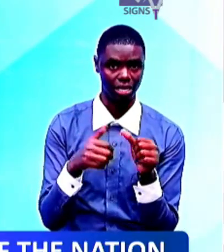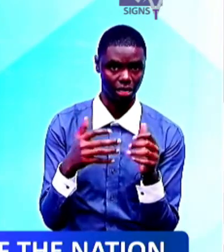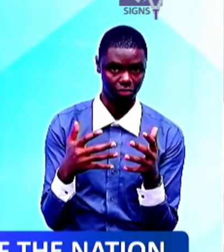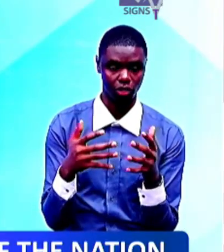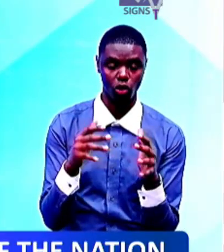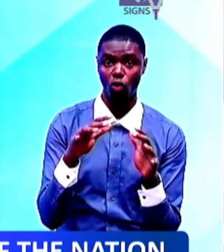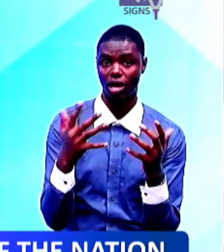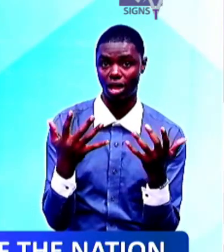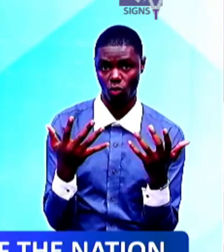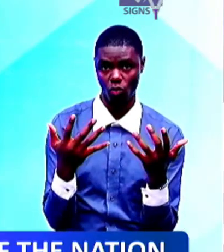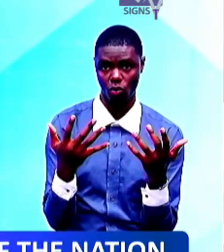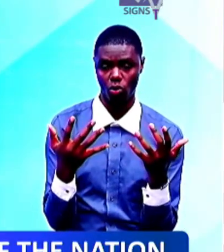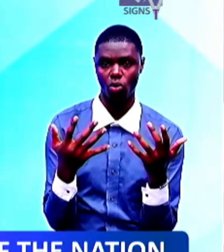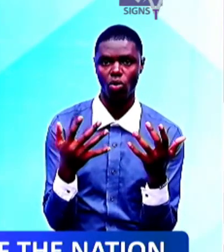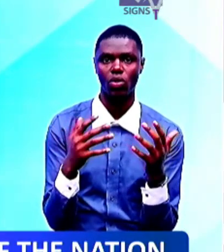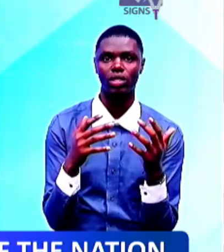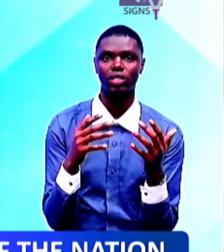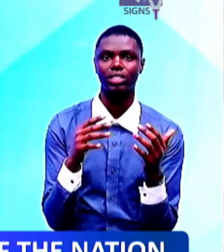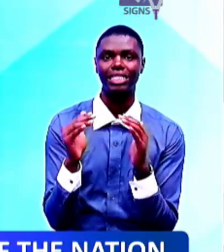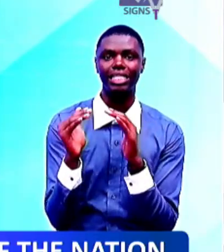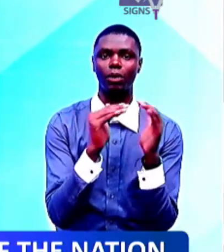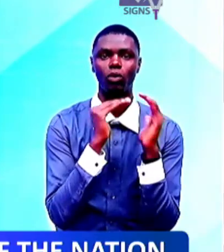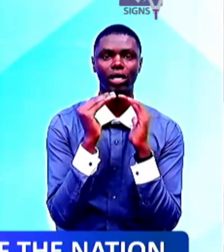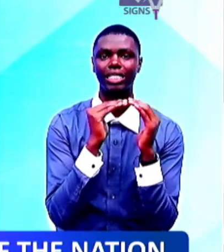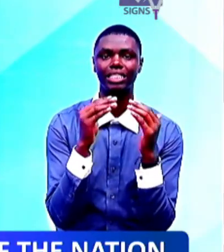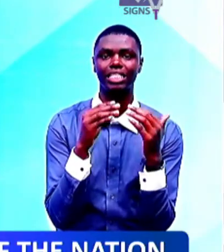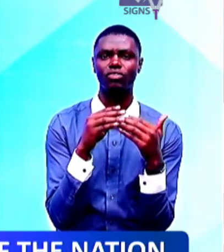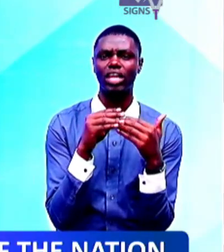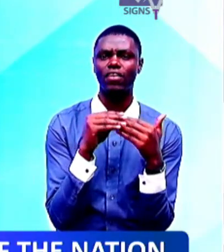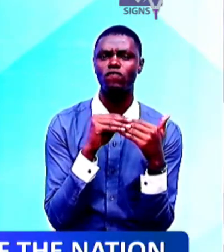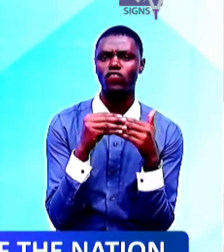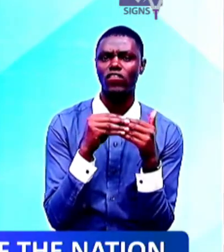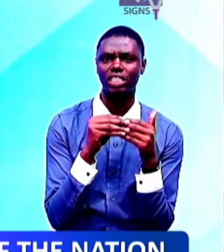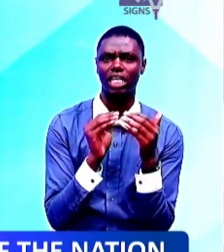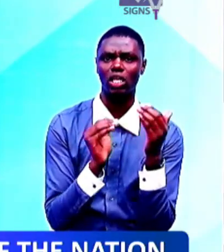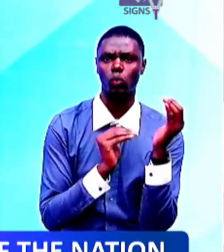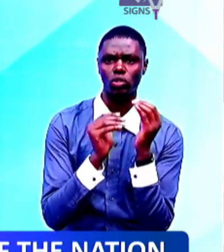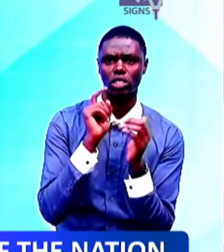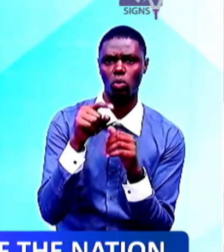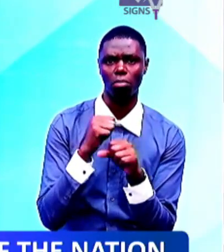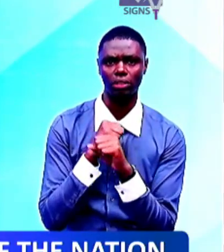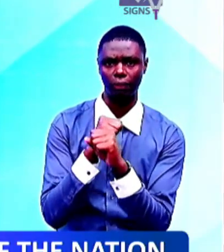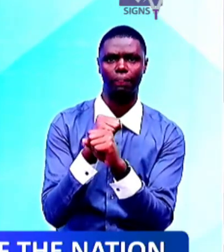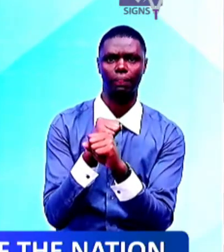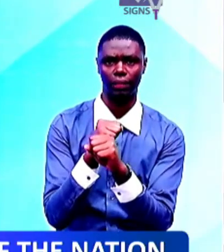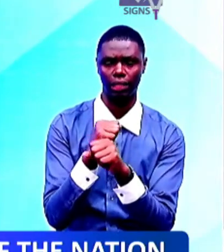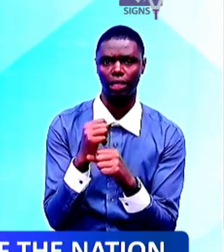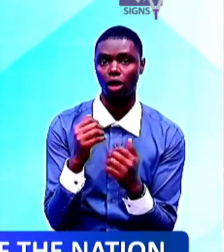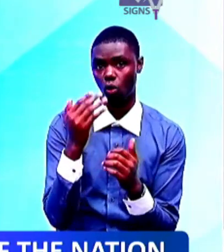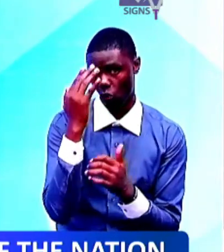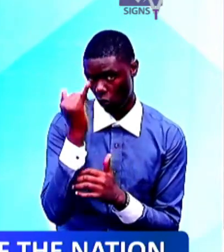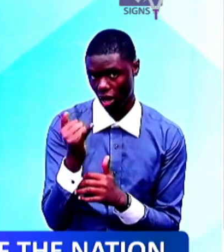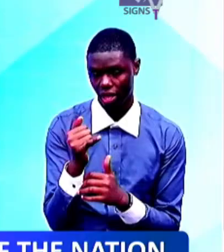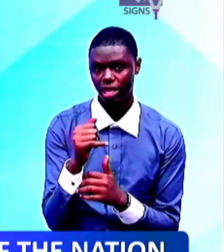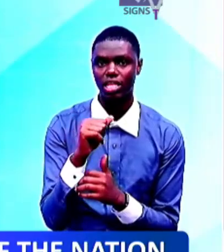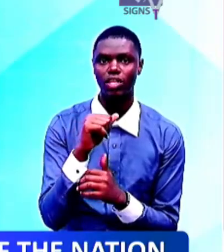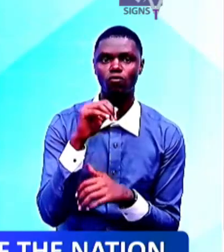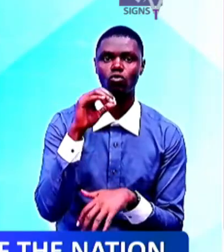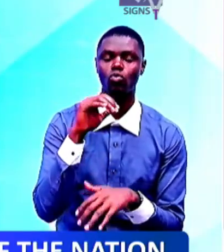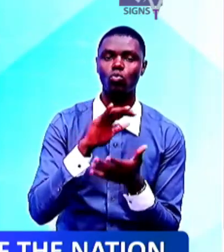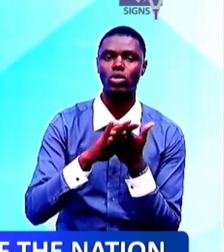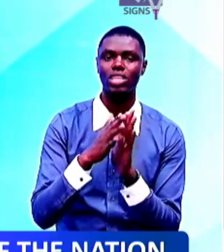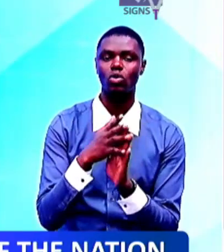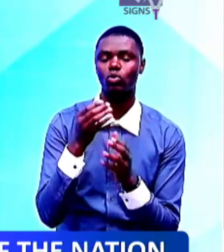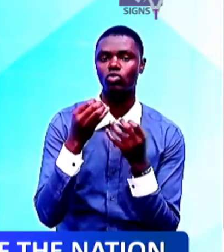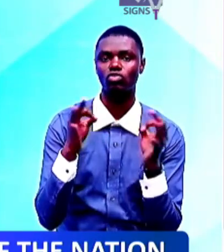on how delicate democracy is and how closely we are supposed to guard it. Yeah. Because if without those freedom, many